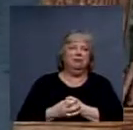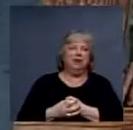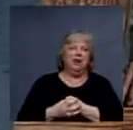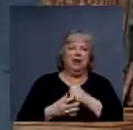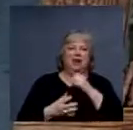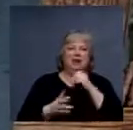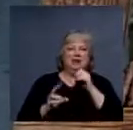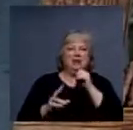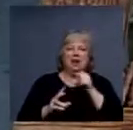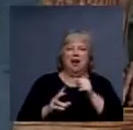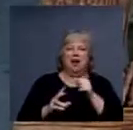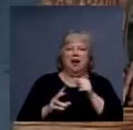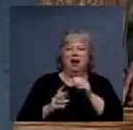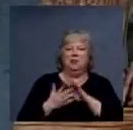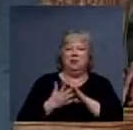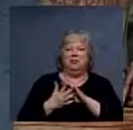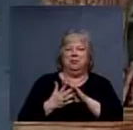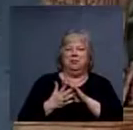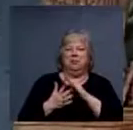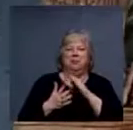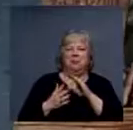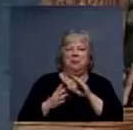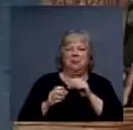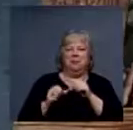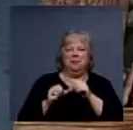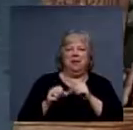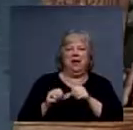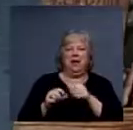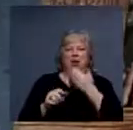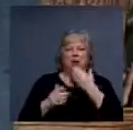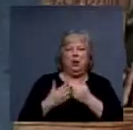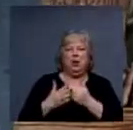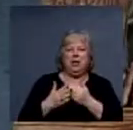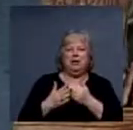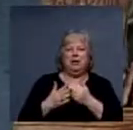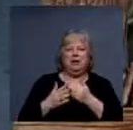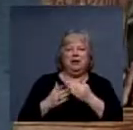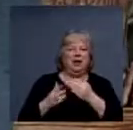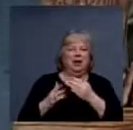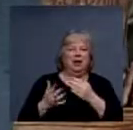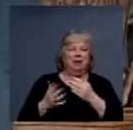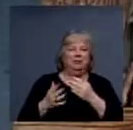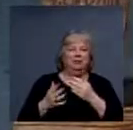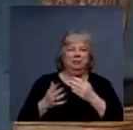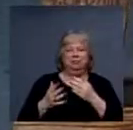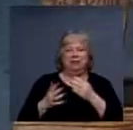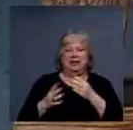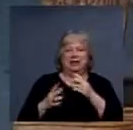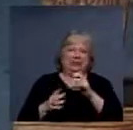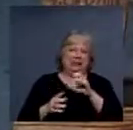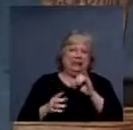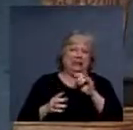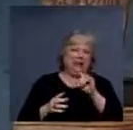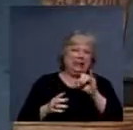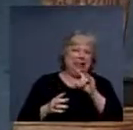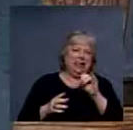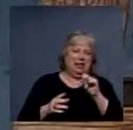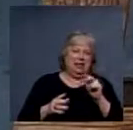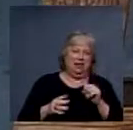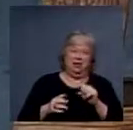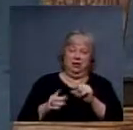good citizens. Senator Hutchinson didn't pay his professional attorney fees and was suspended for practicing